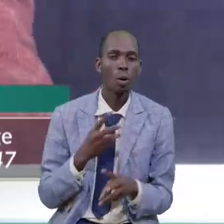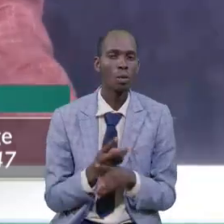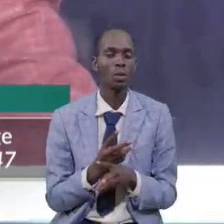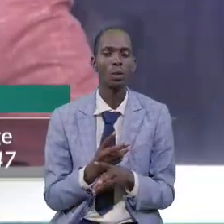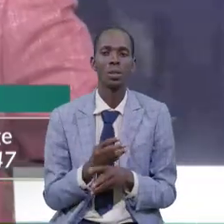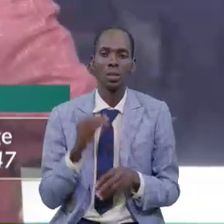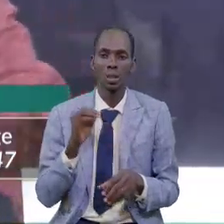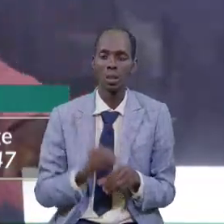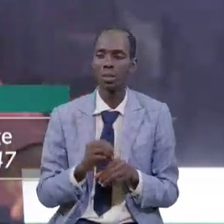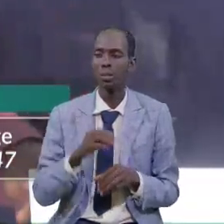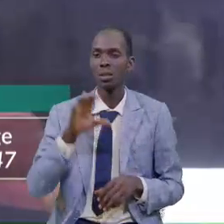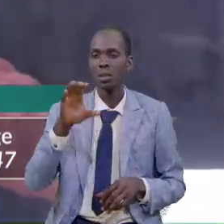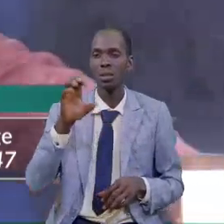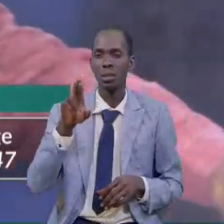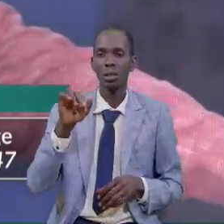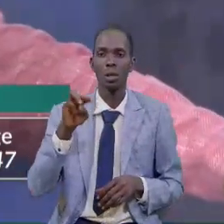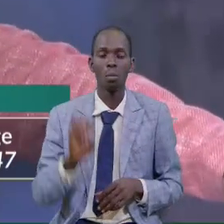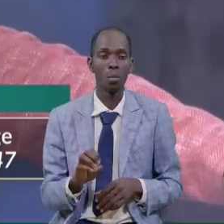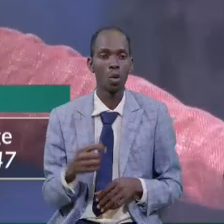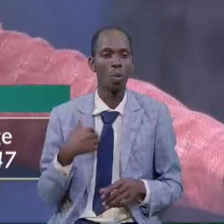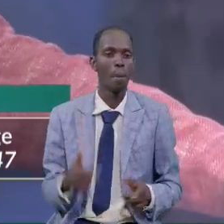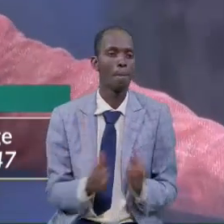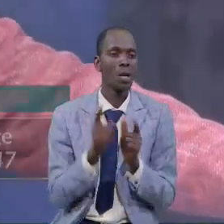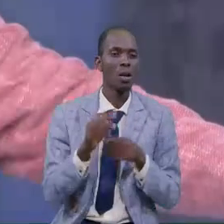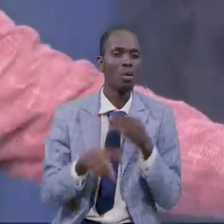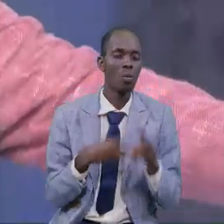sin. We make the world, the young,